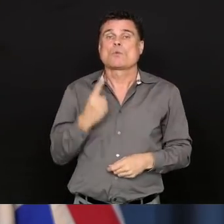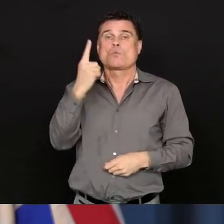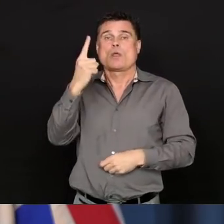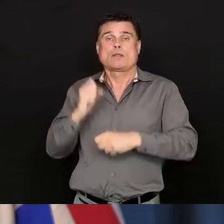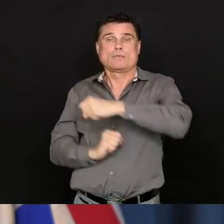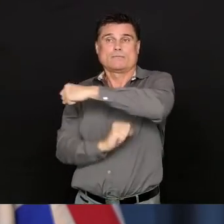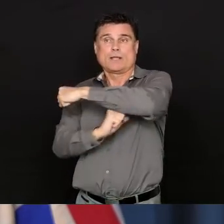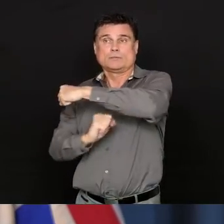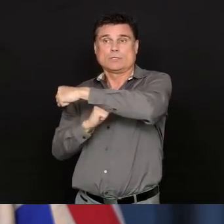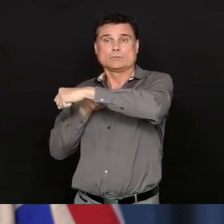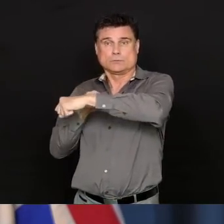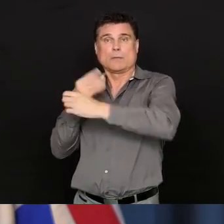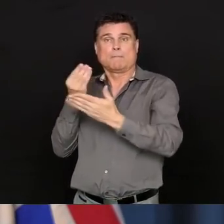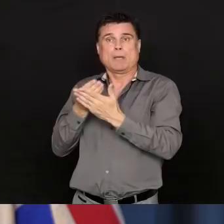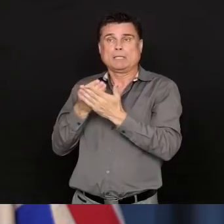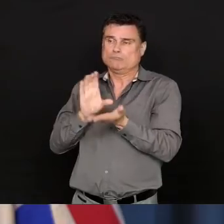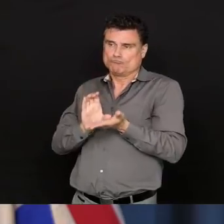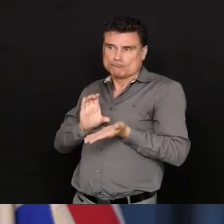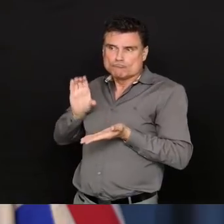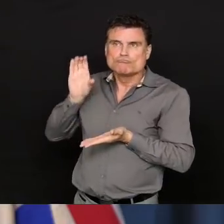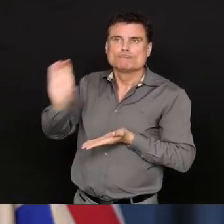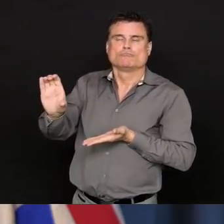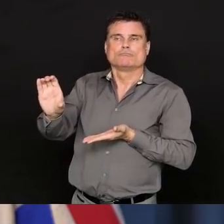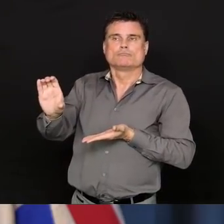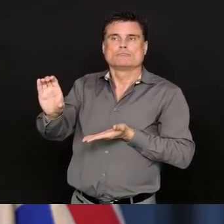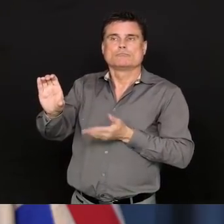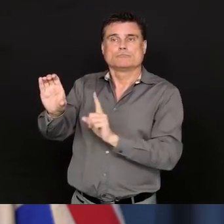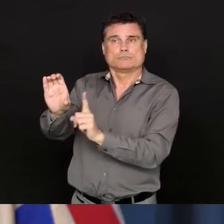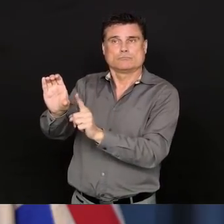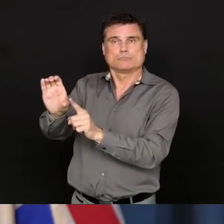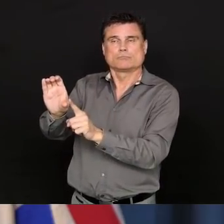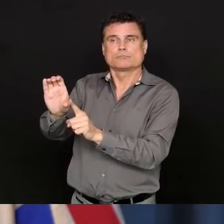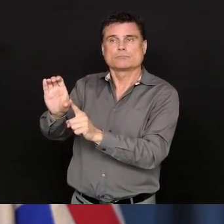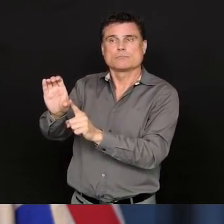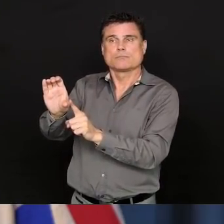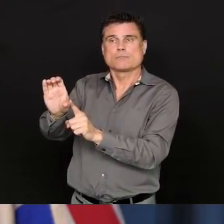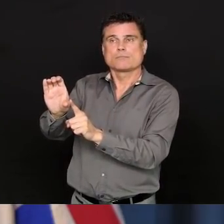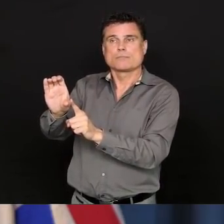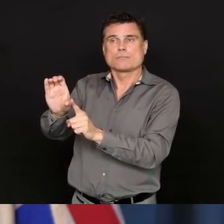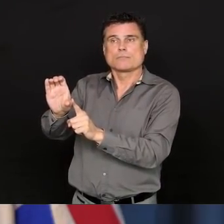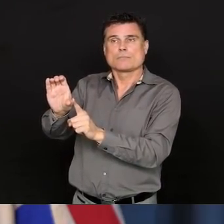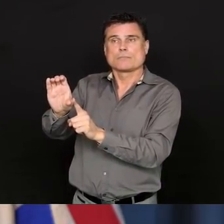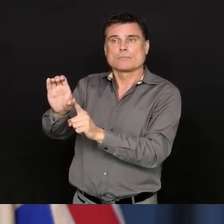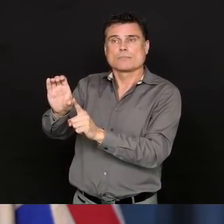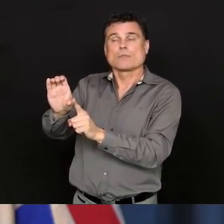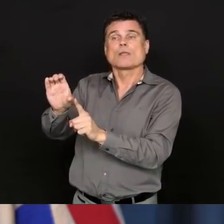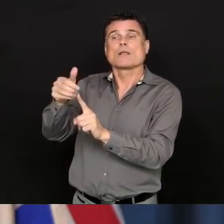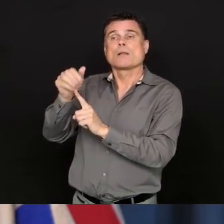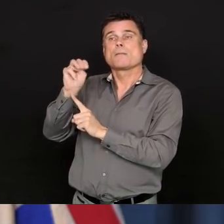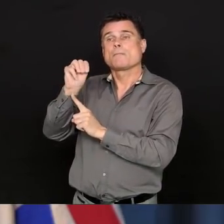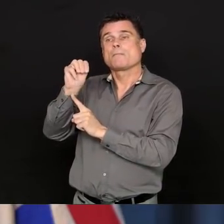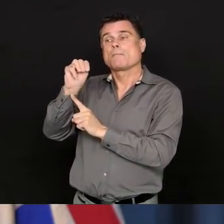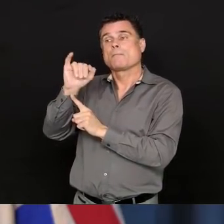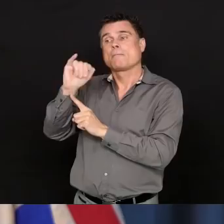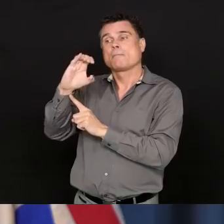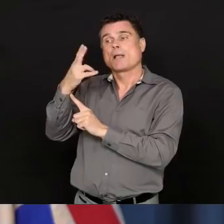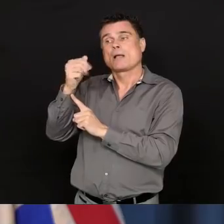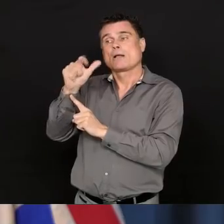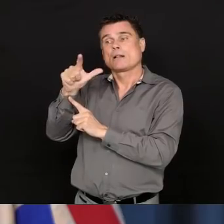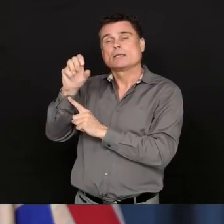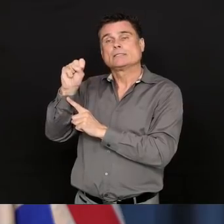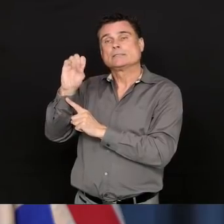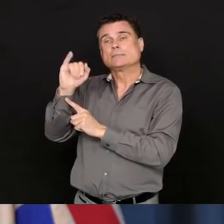early January with the BC CDC on 4 specific things that we've been tracking already. One of those is